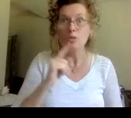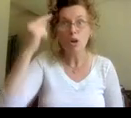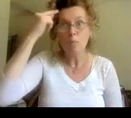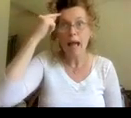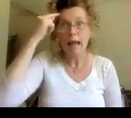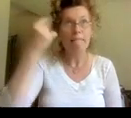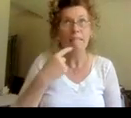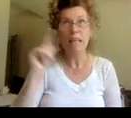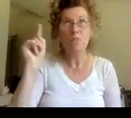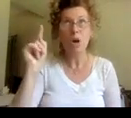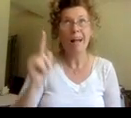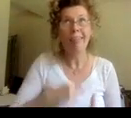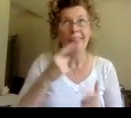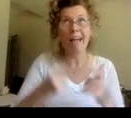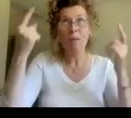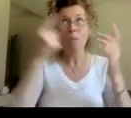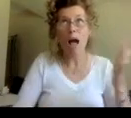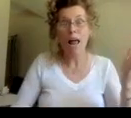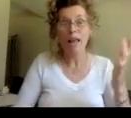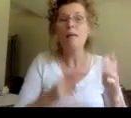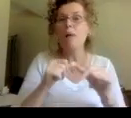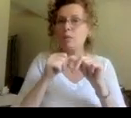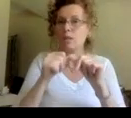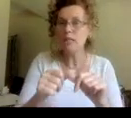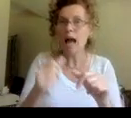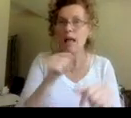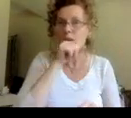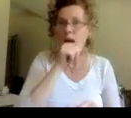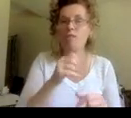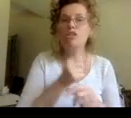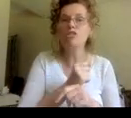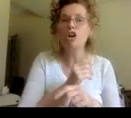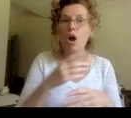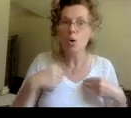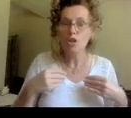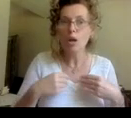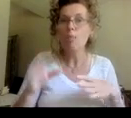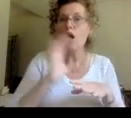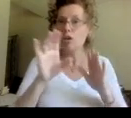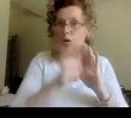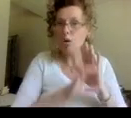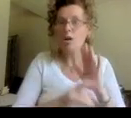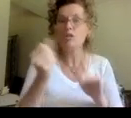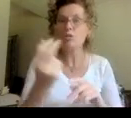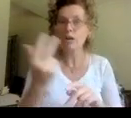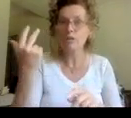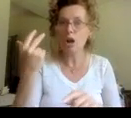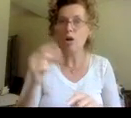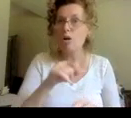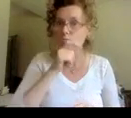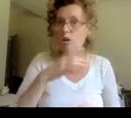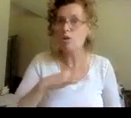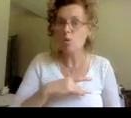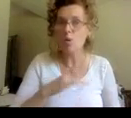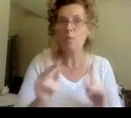then what? Yep. But the persistence, I love that you took ownership. You got our course 3 years ago and you started working with us. Yeah. How cool is it people now have the